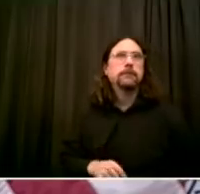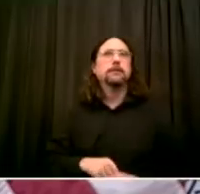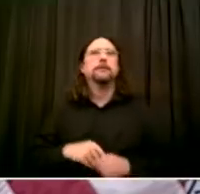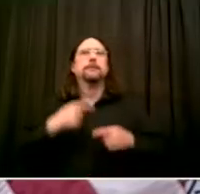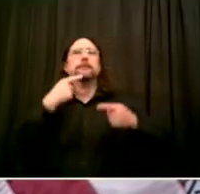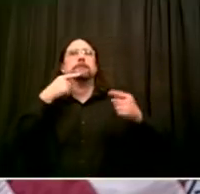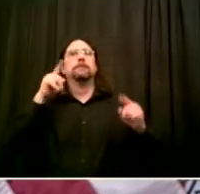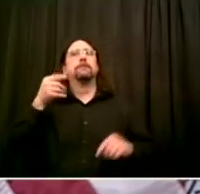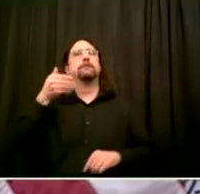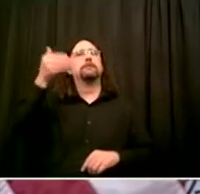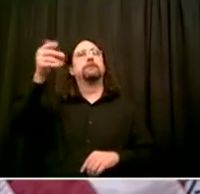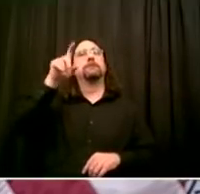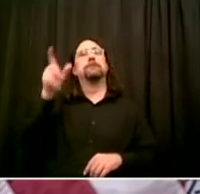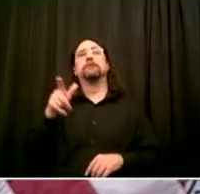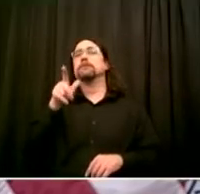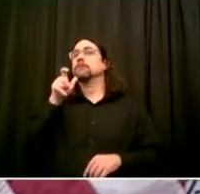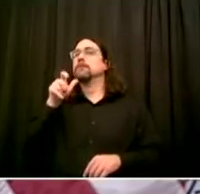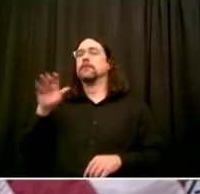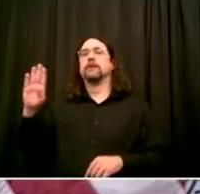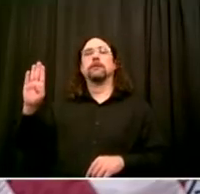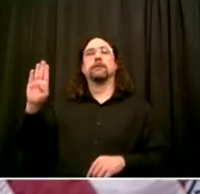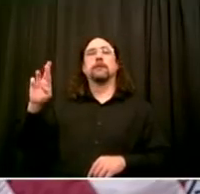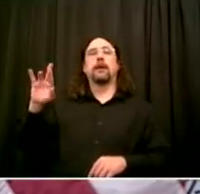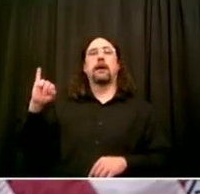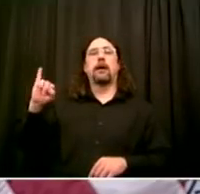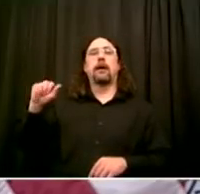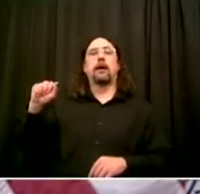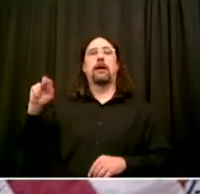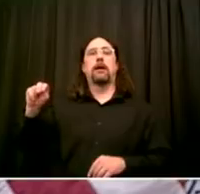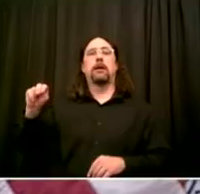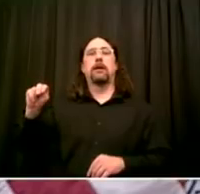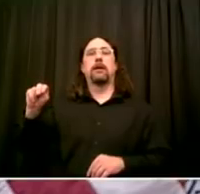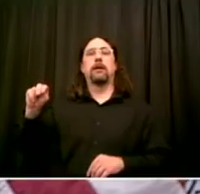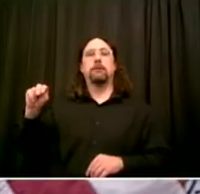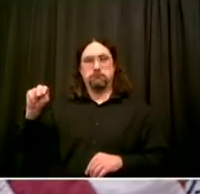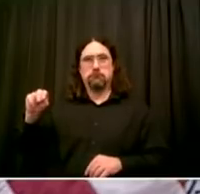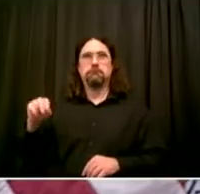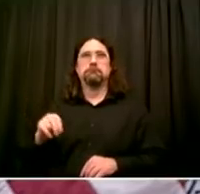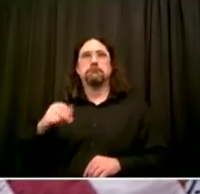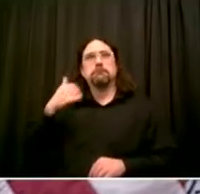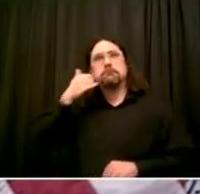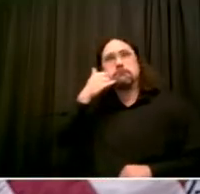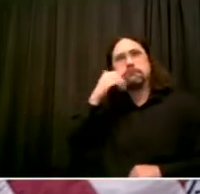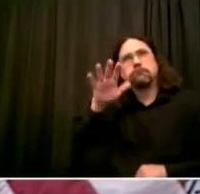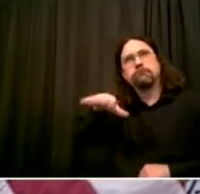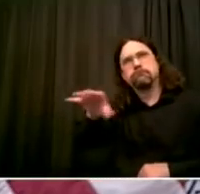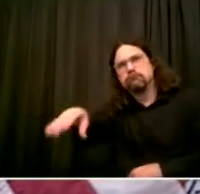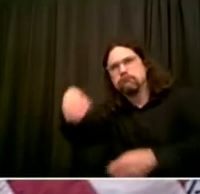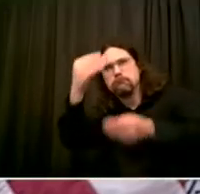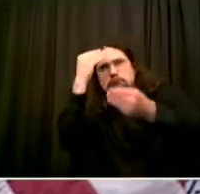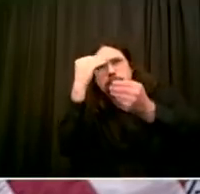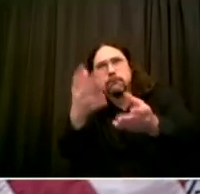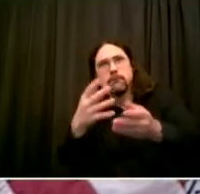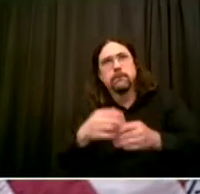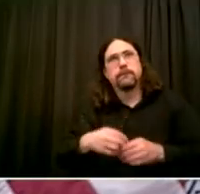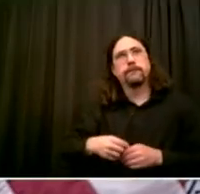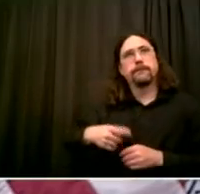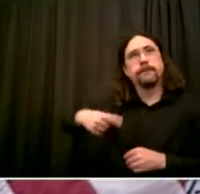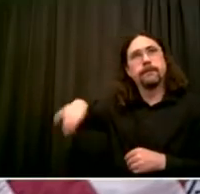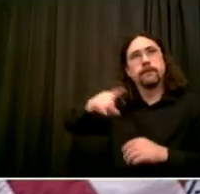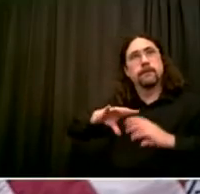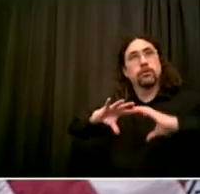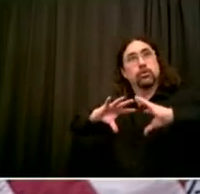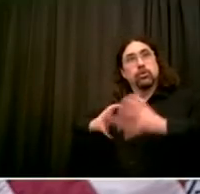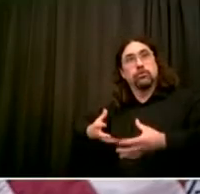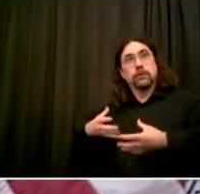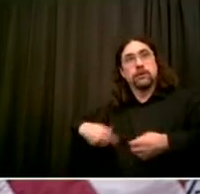defied the state and city and are reopening. We wanted to know what your thoughts are on that and if the city plans to take any action against